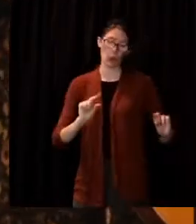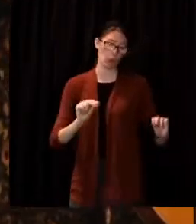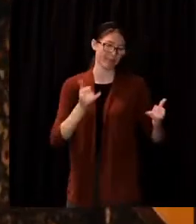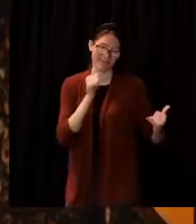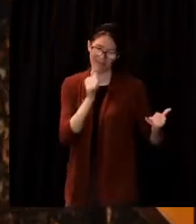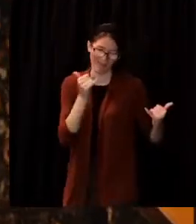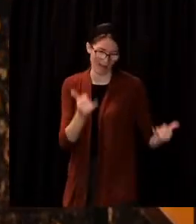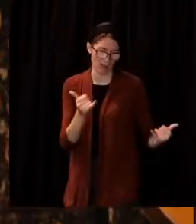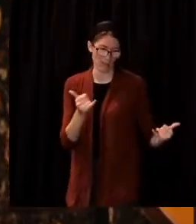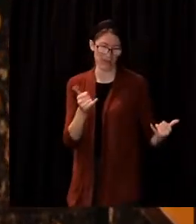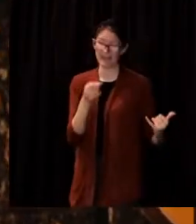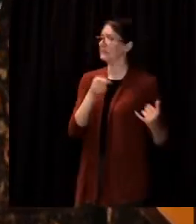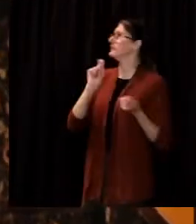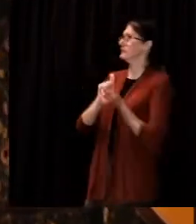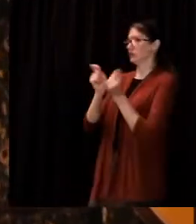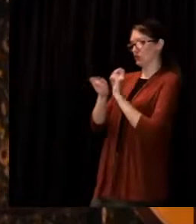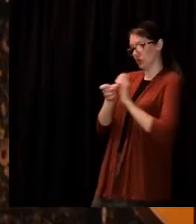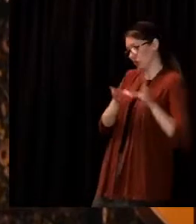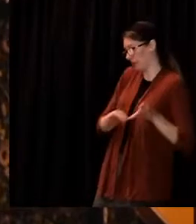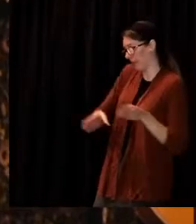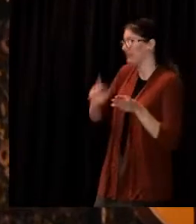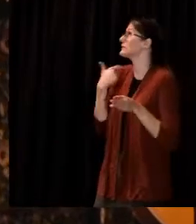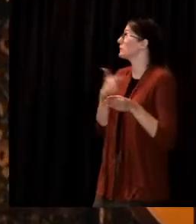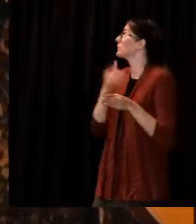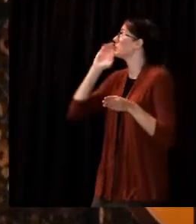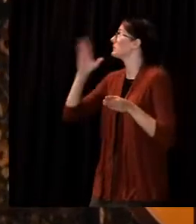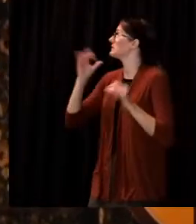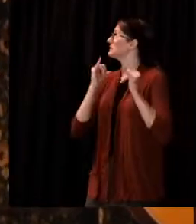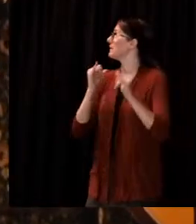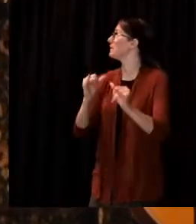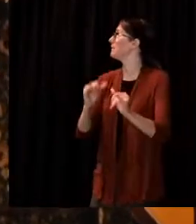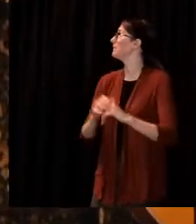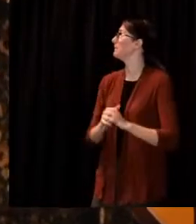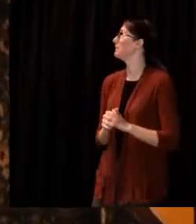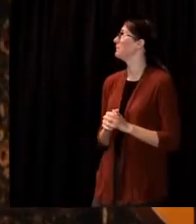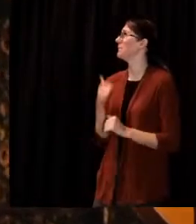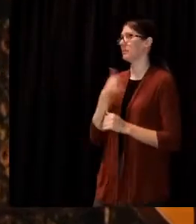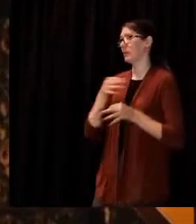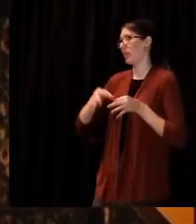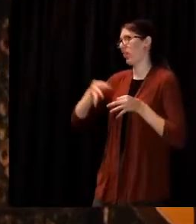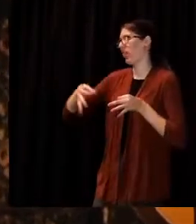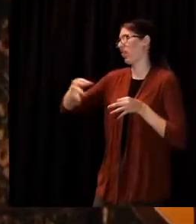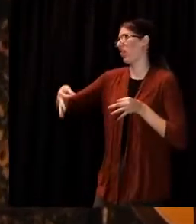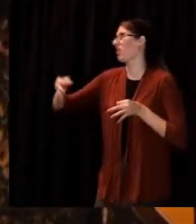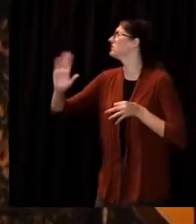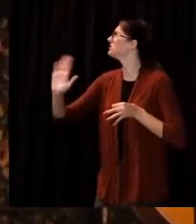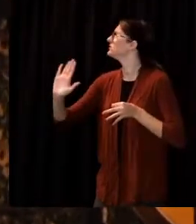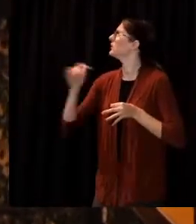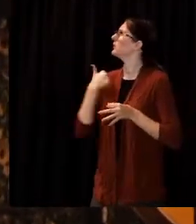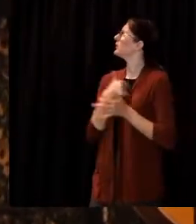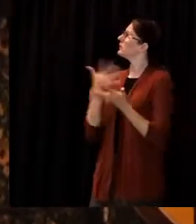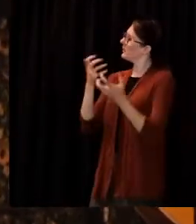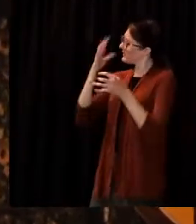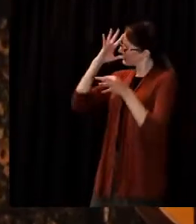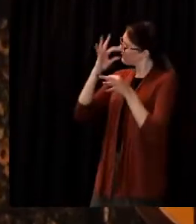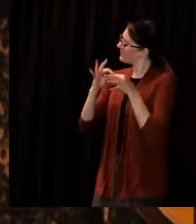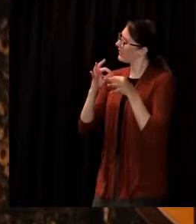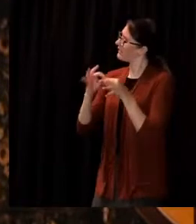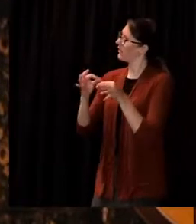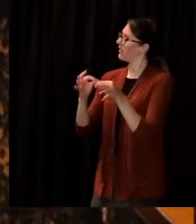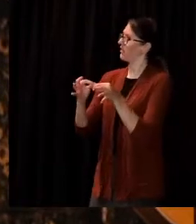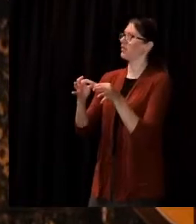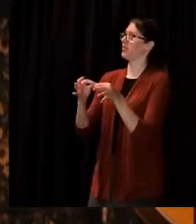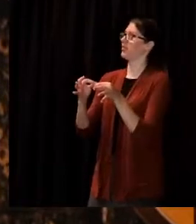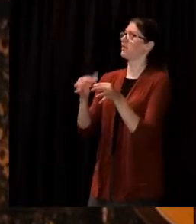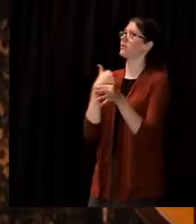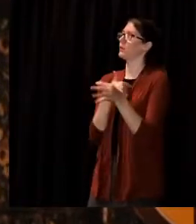Well, we will too. But we will not delay, Lord, because we want to be faithful. And as we go forward in